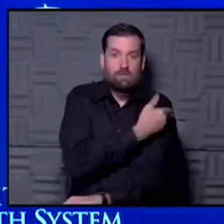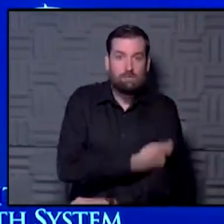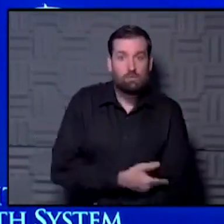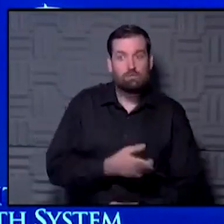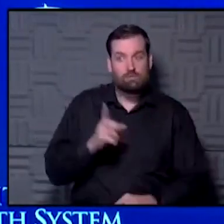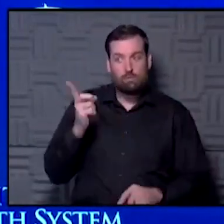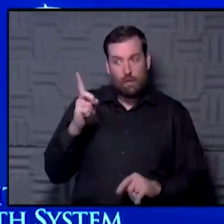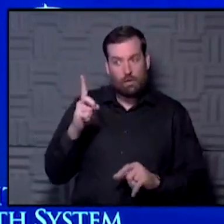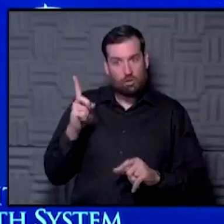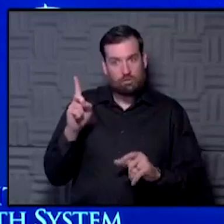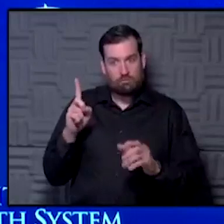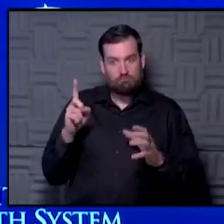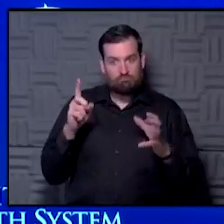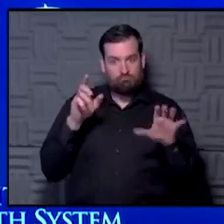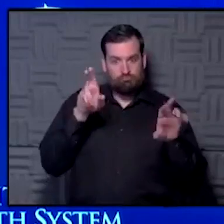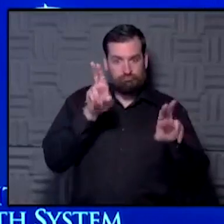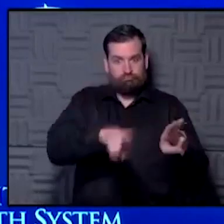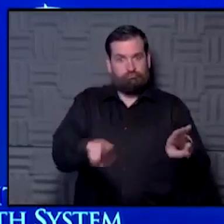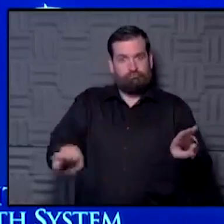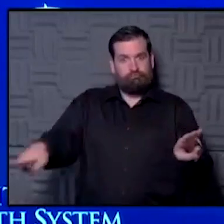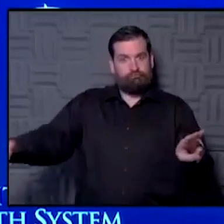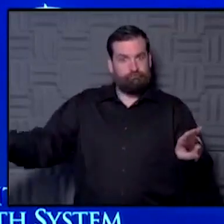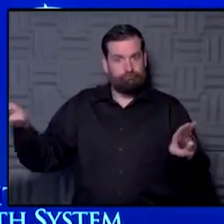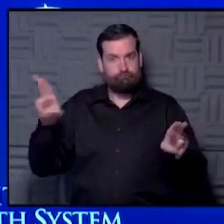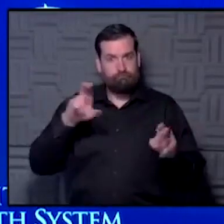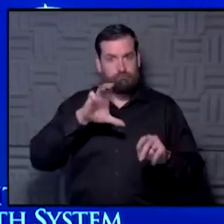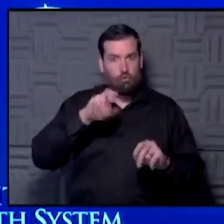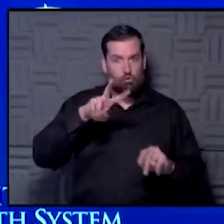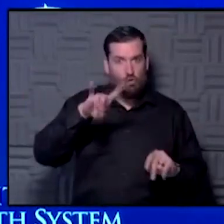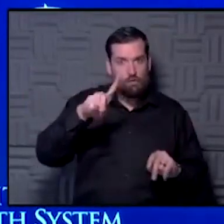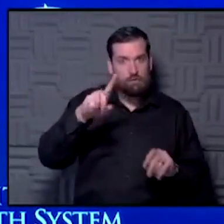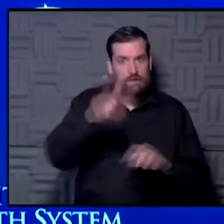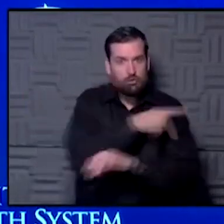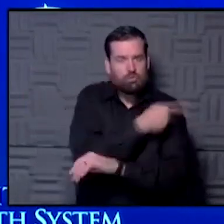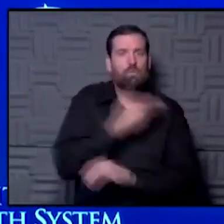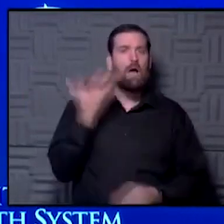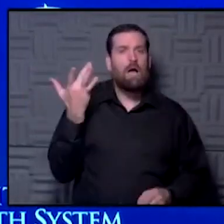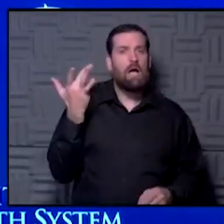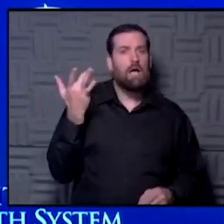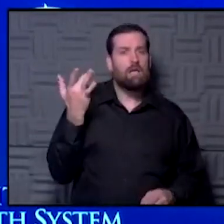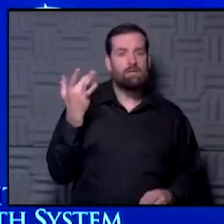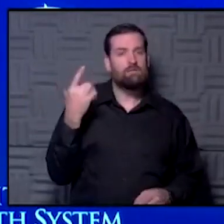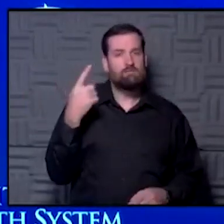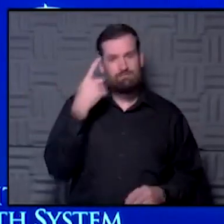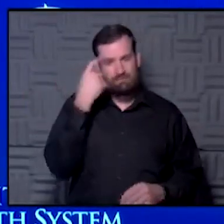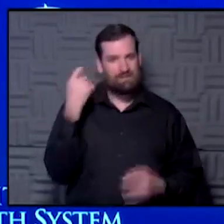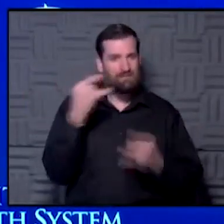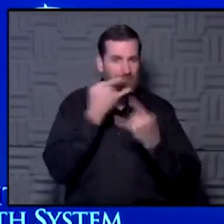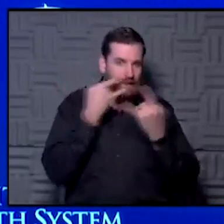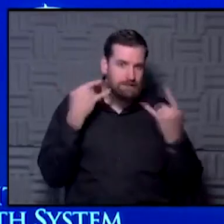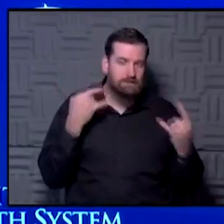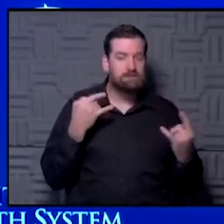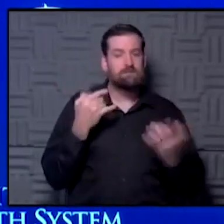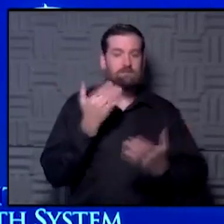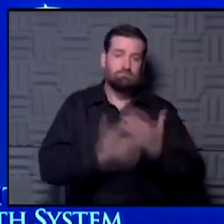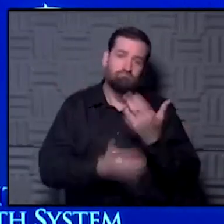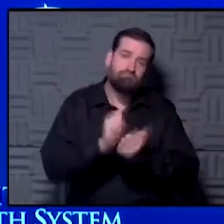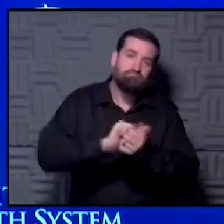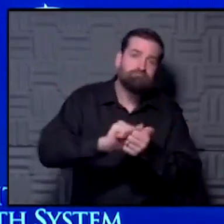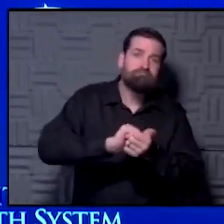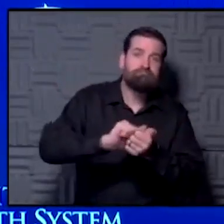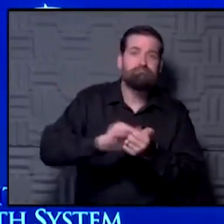where we congregate our COVID-19 patients. And why is that? The answer is because we wear masks, we try to wash our